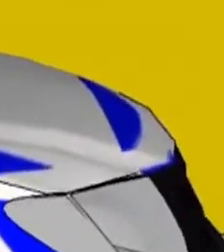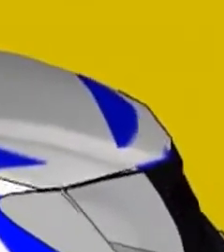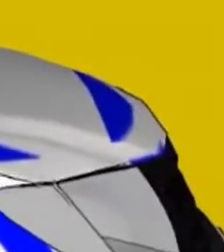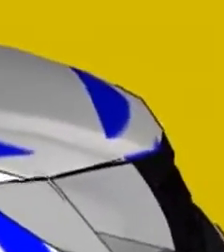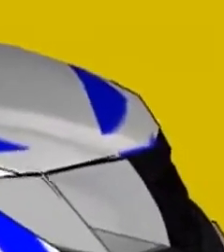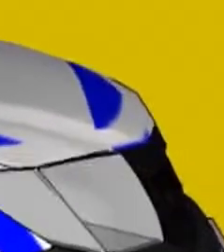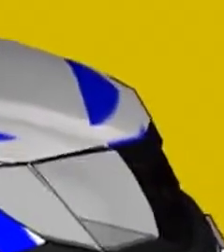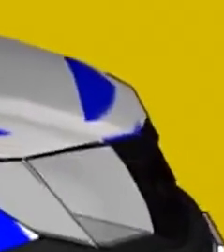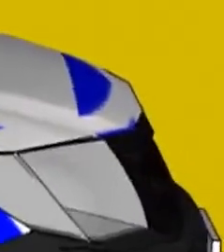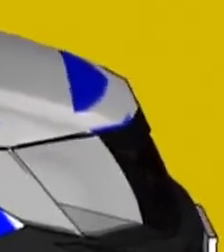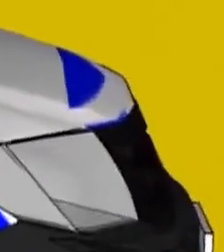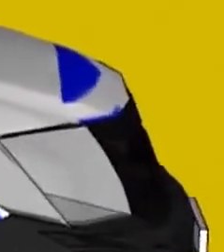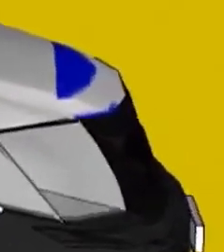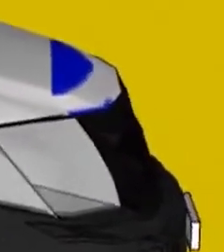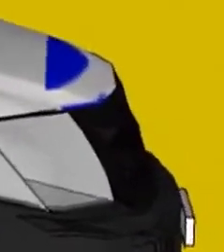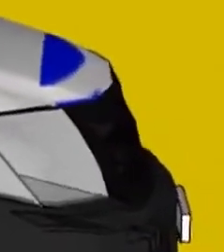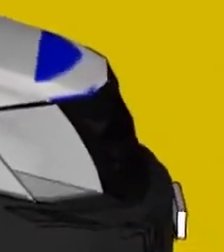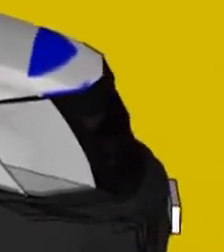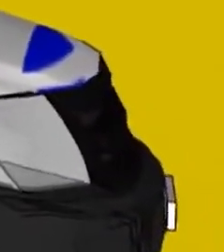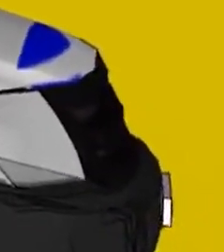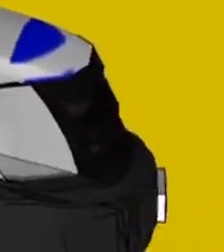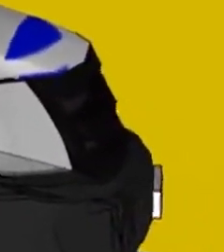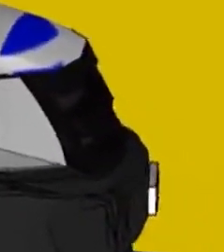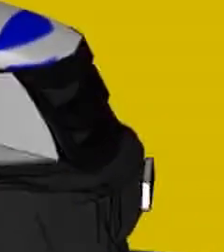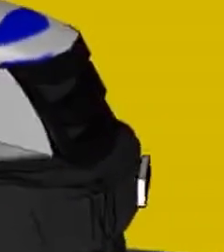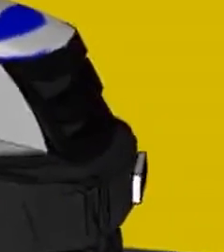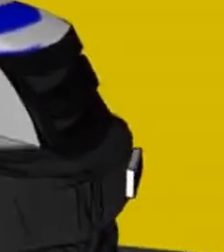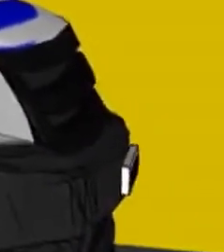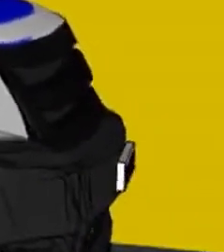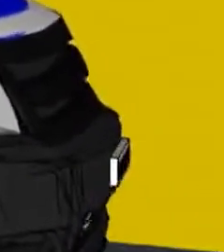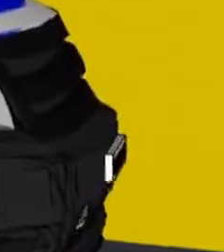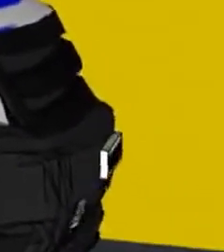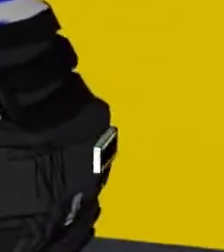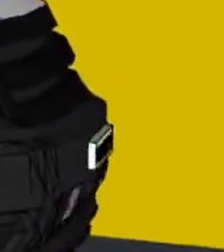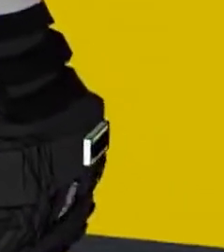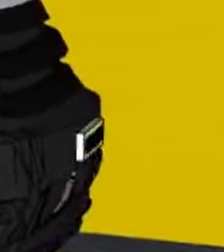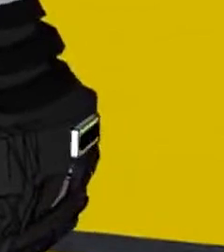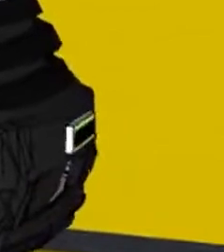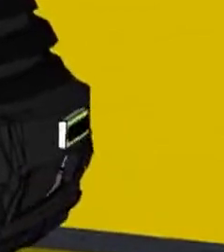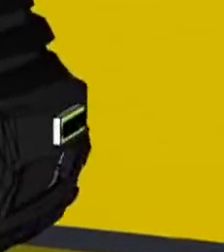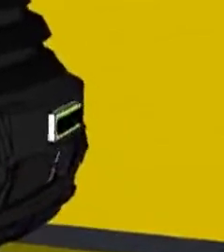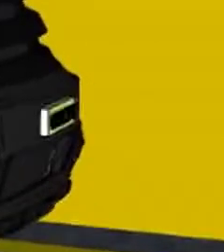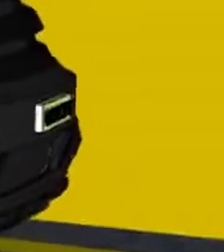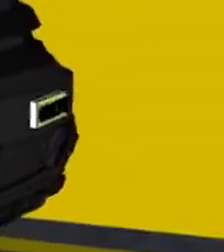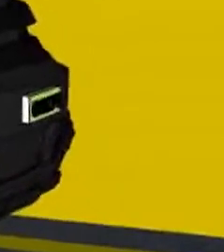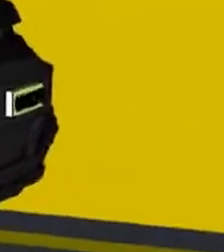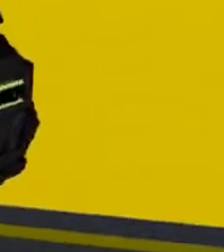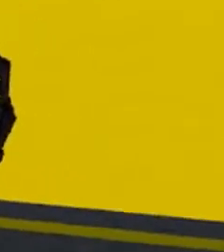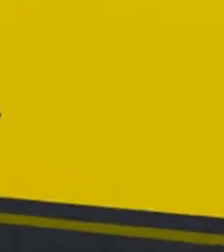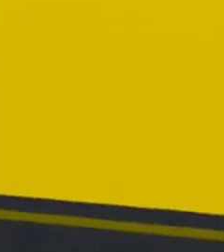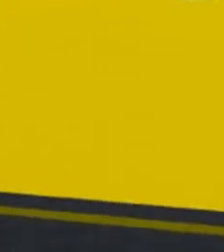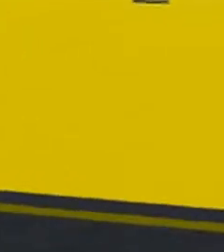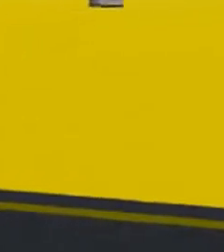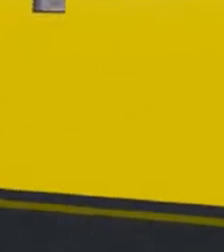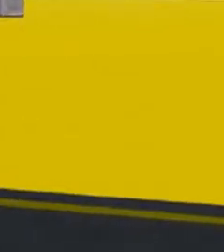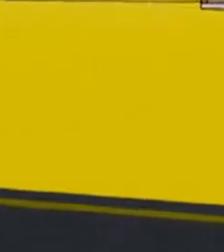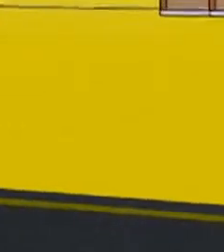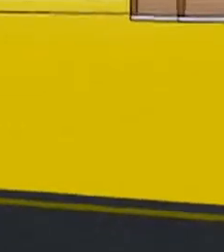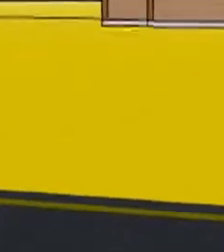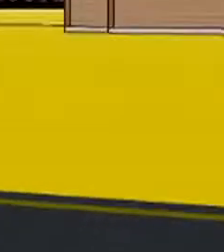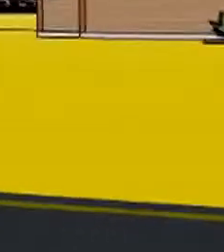We were there when coronavirus wreaked havoc in our population. Together with other stakeholders, we formed the first